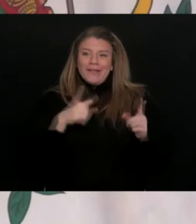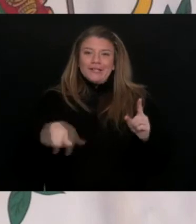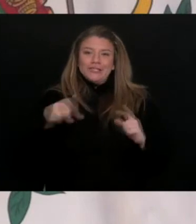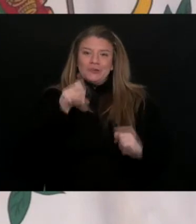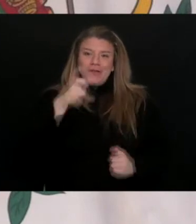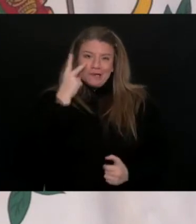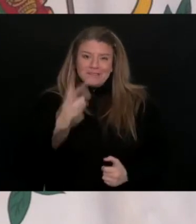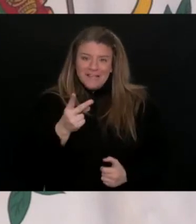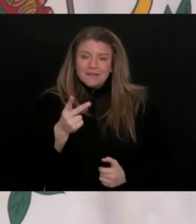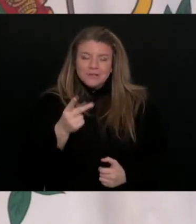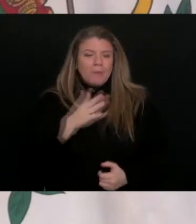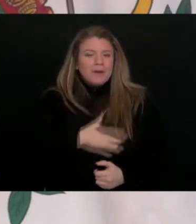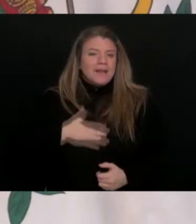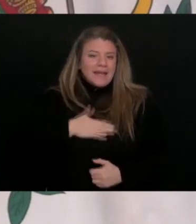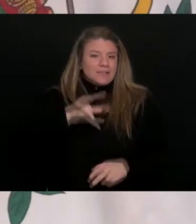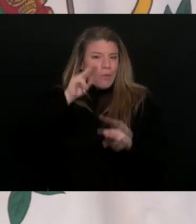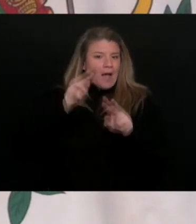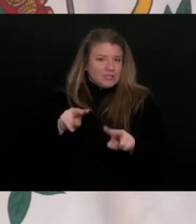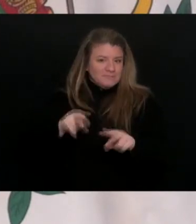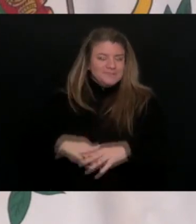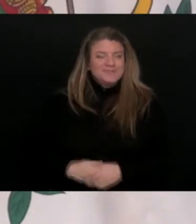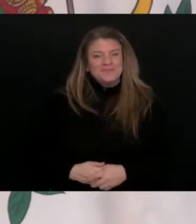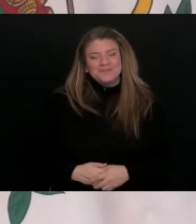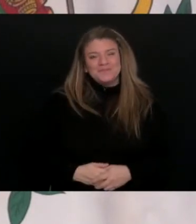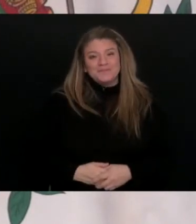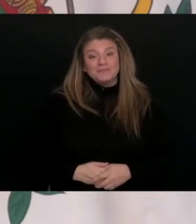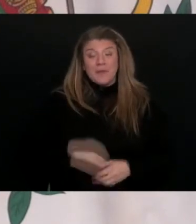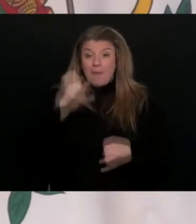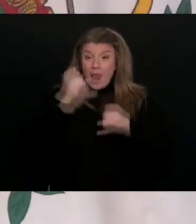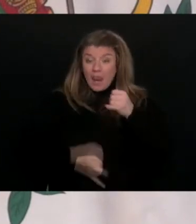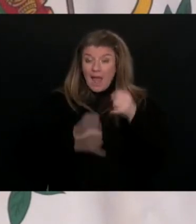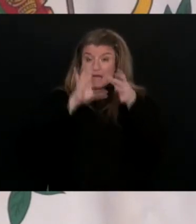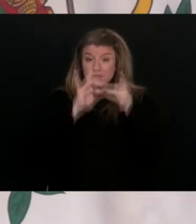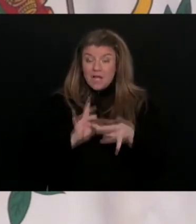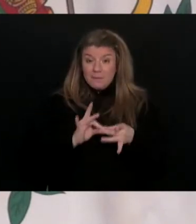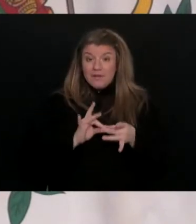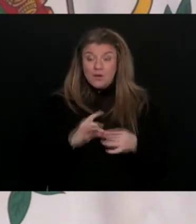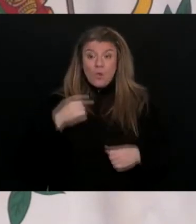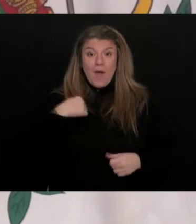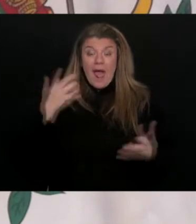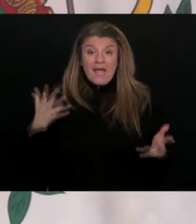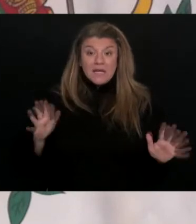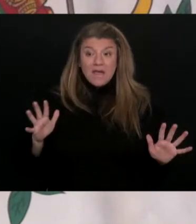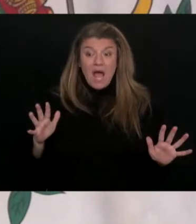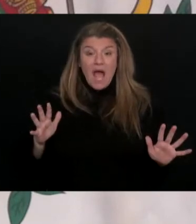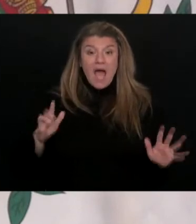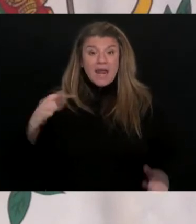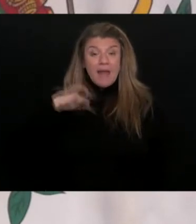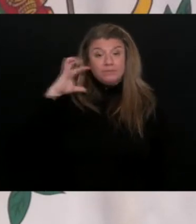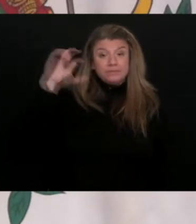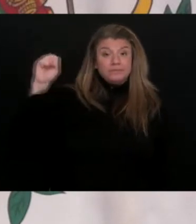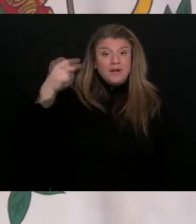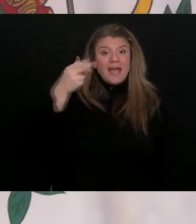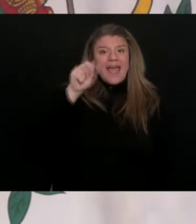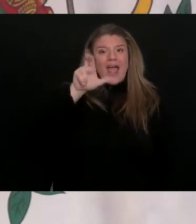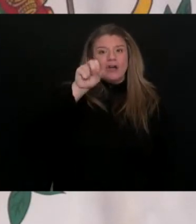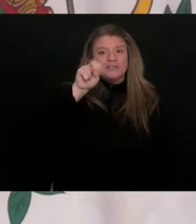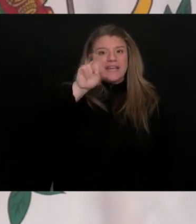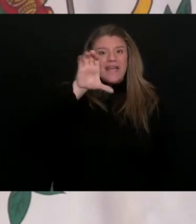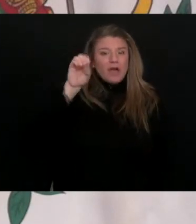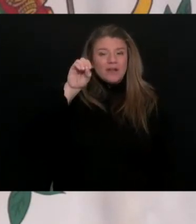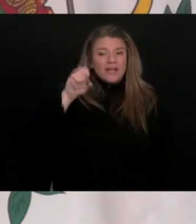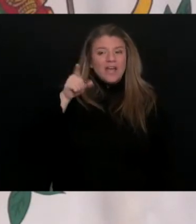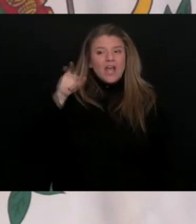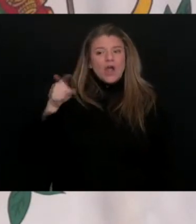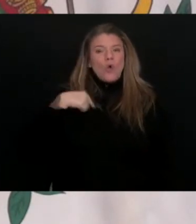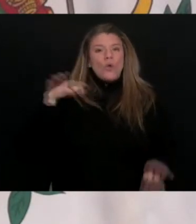stay tuned and watch it, please. The last thing I have is when I get done here, I'm going to Harrison County. In Harrison County,